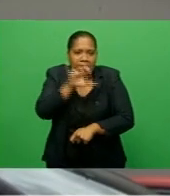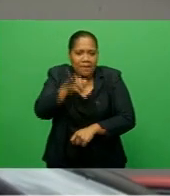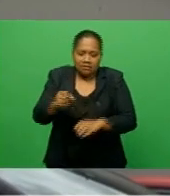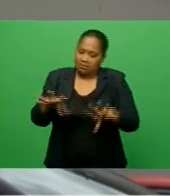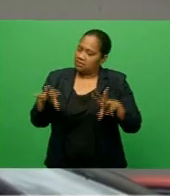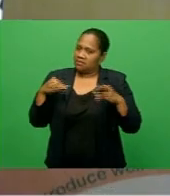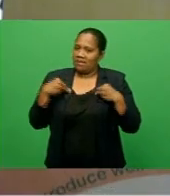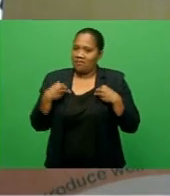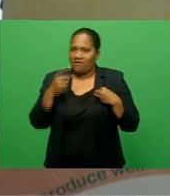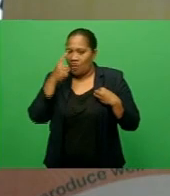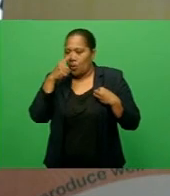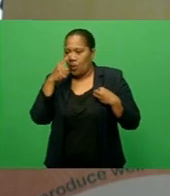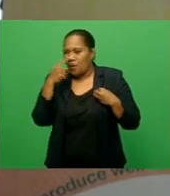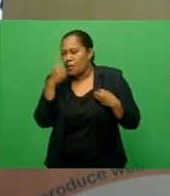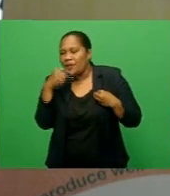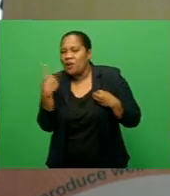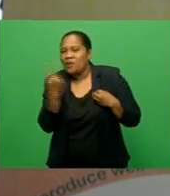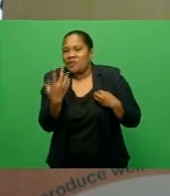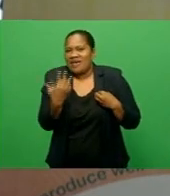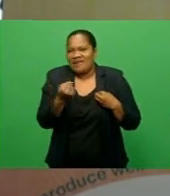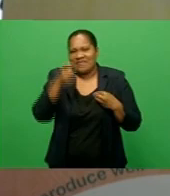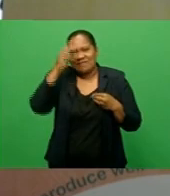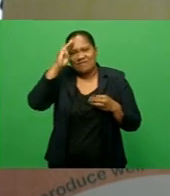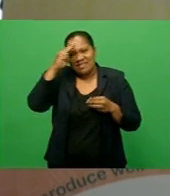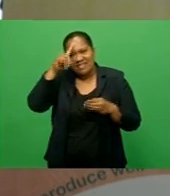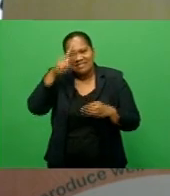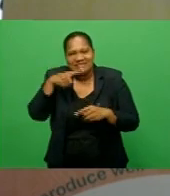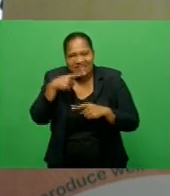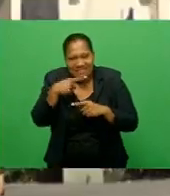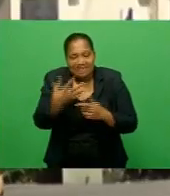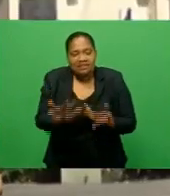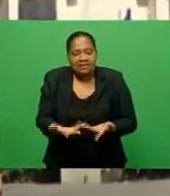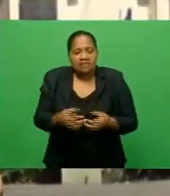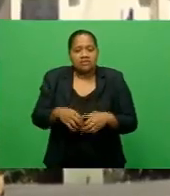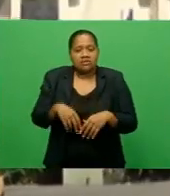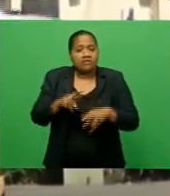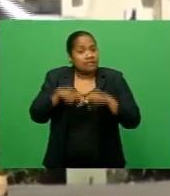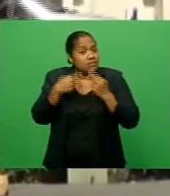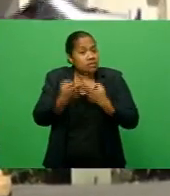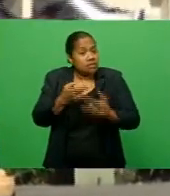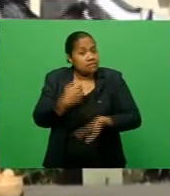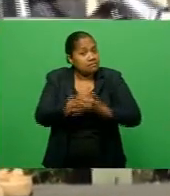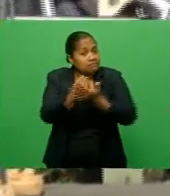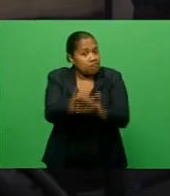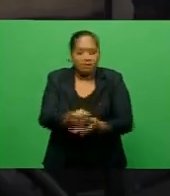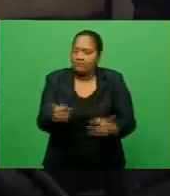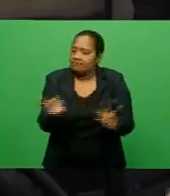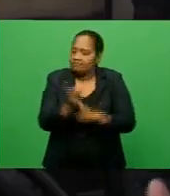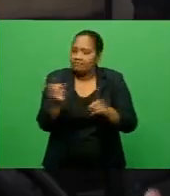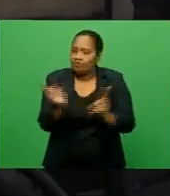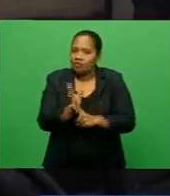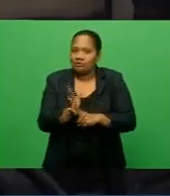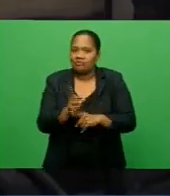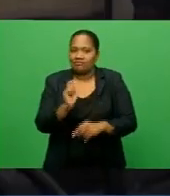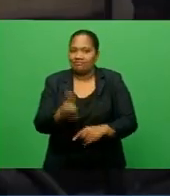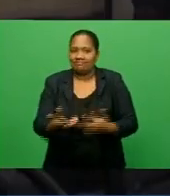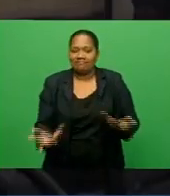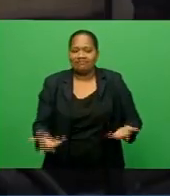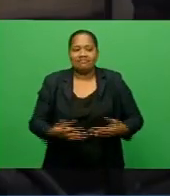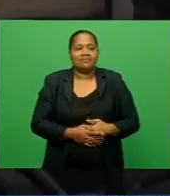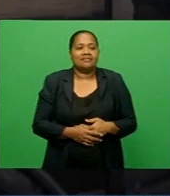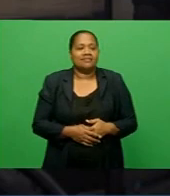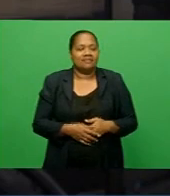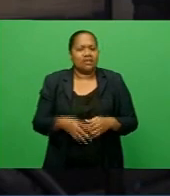those diagnosed with mental illnesses. He adds family support is also vital for treatment. So I will ask